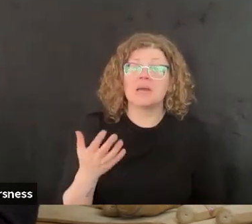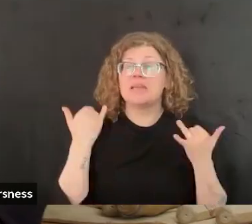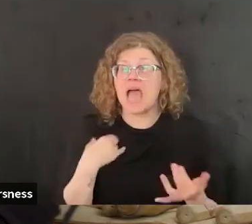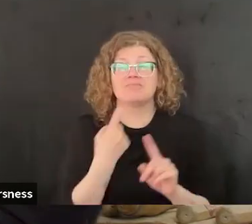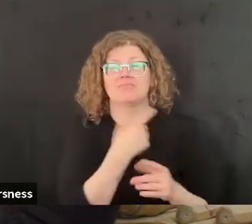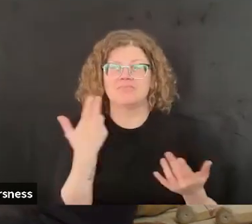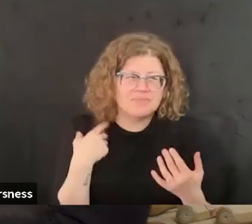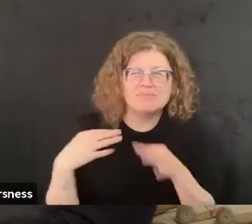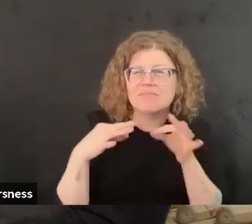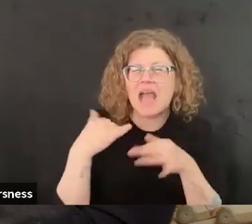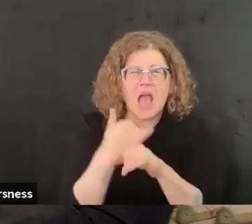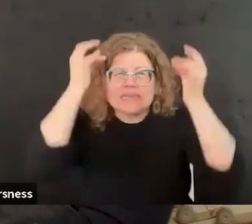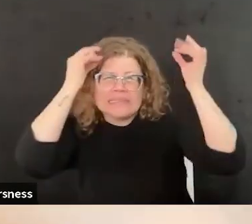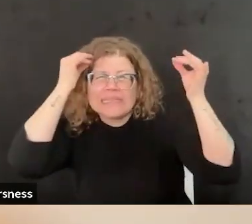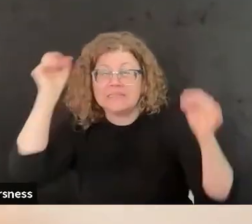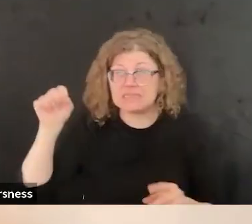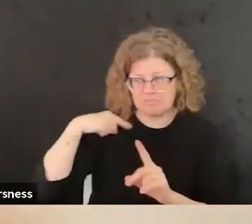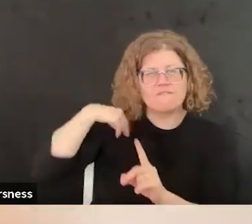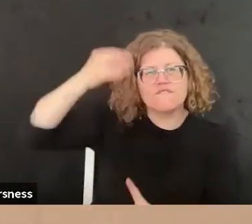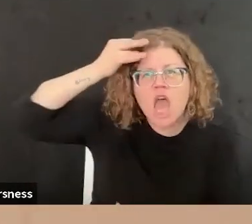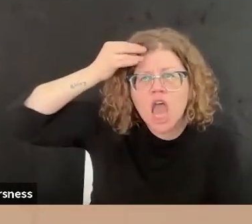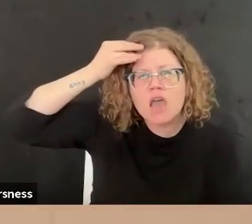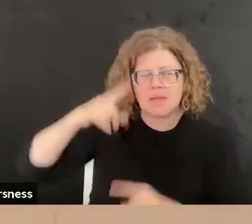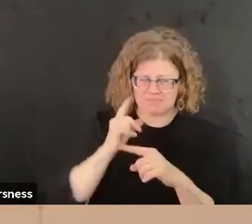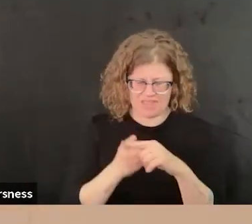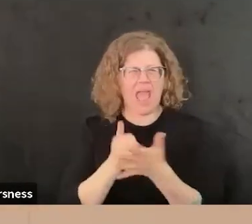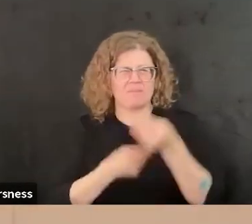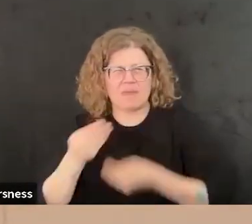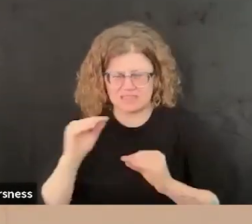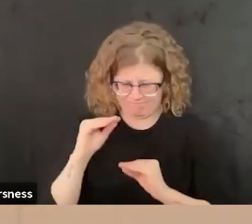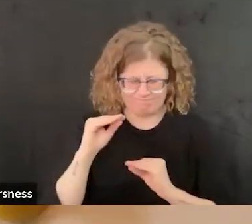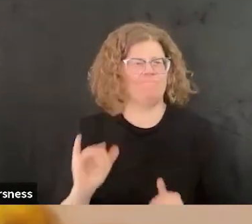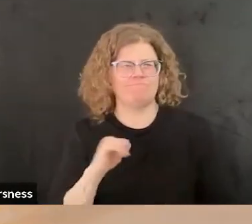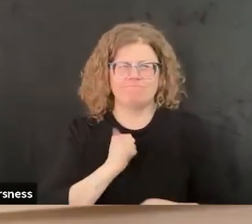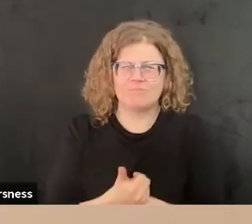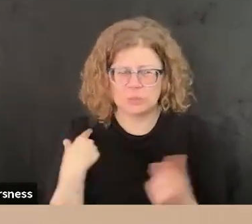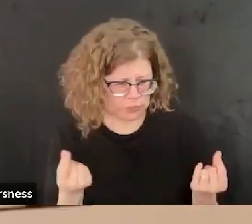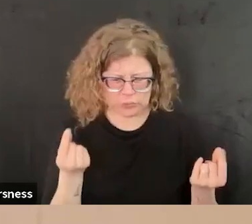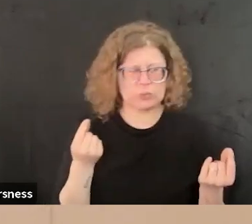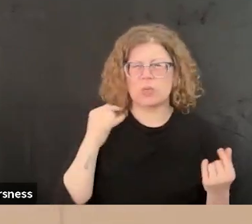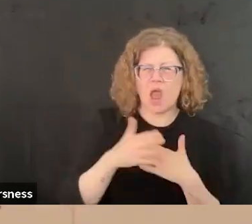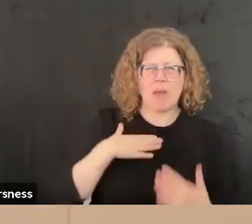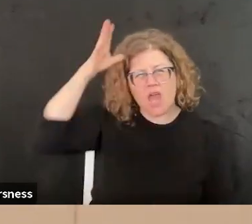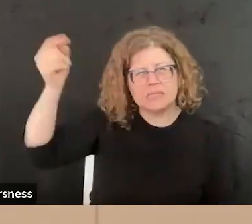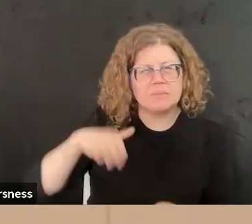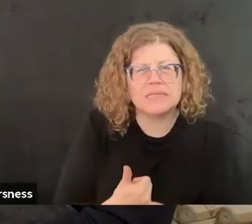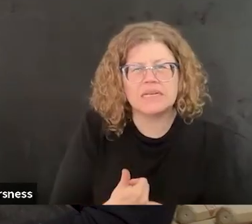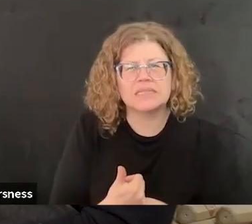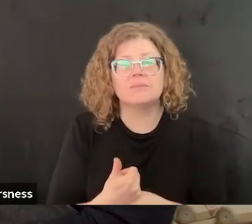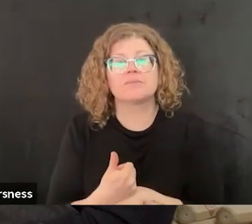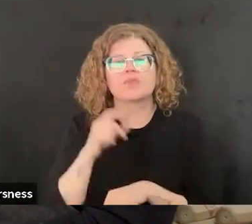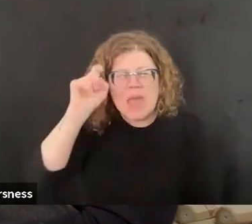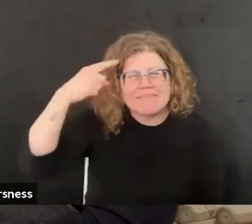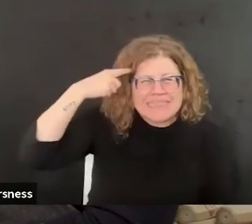is in the way we thinking in the concept and then thinking in the budget. This as I feel